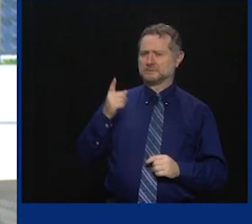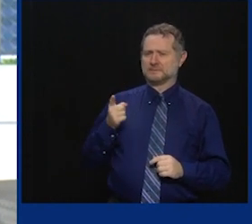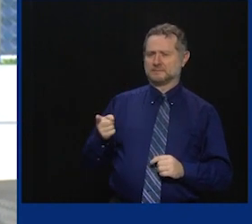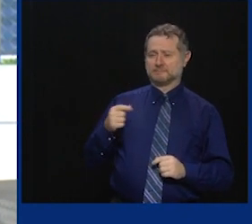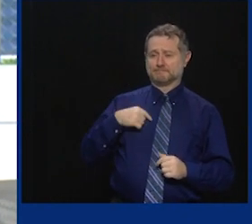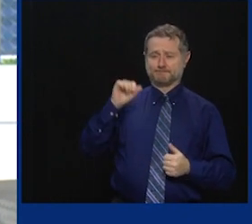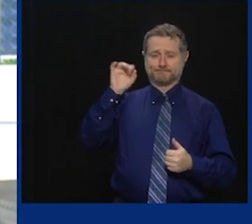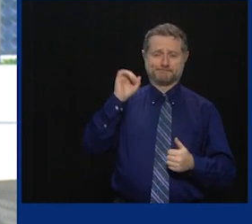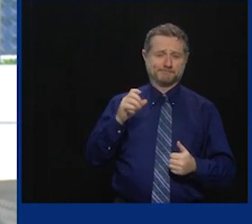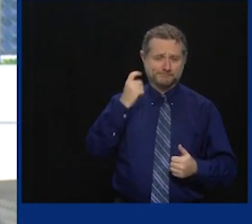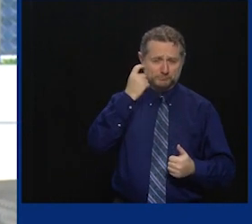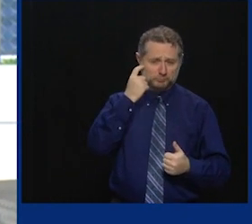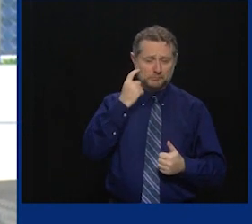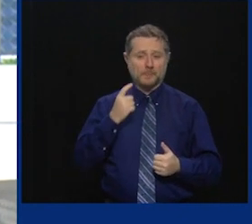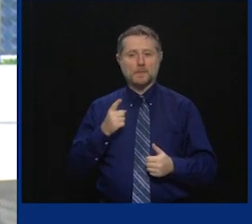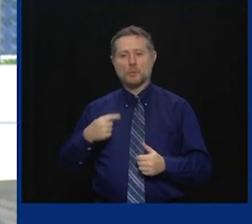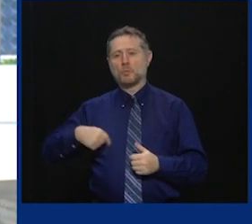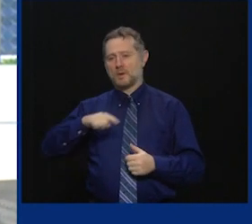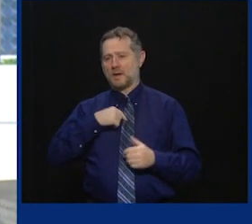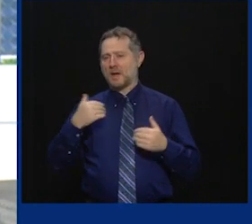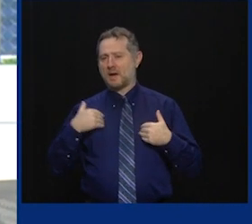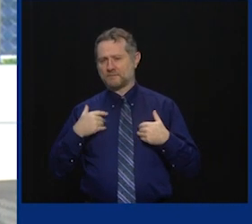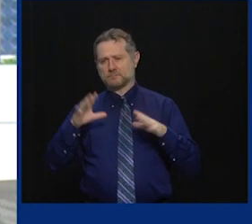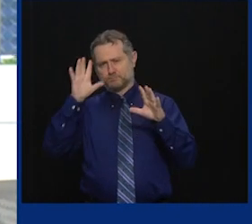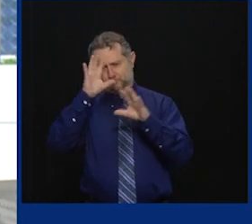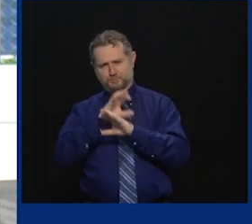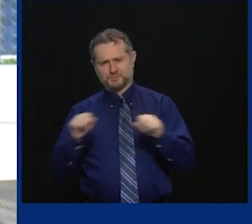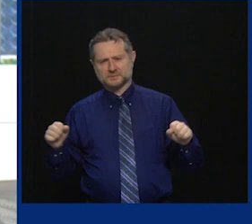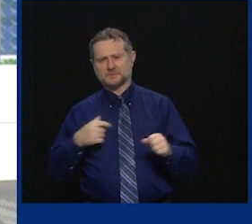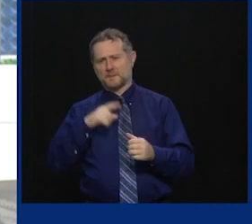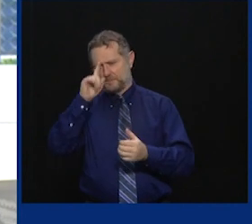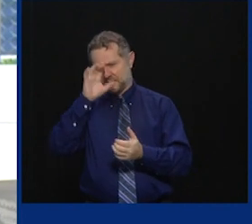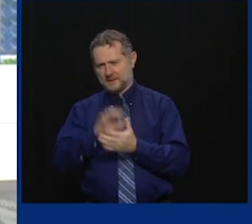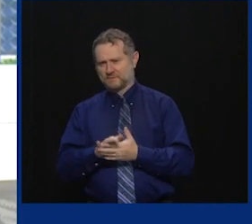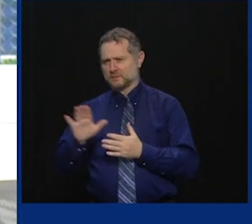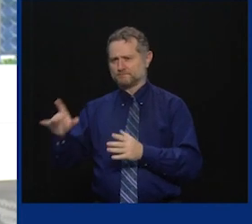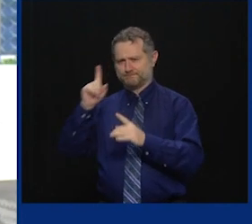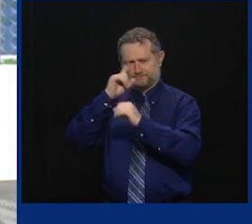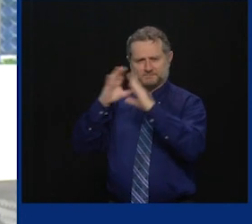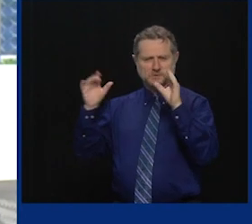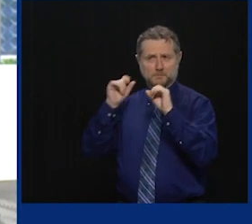who truly believes in his mission, in the EPA and the